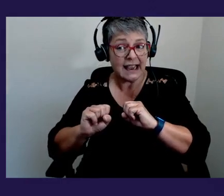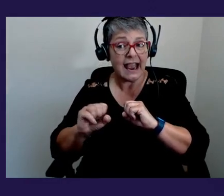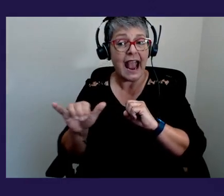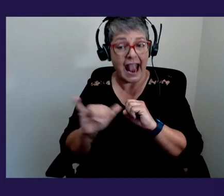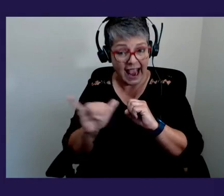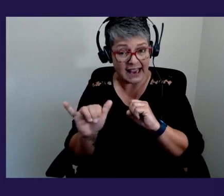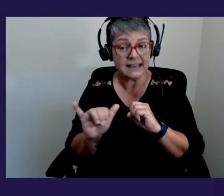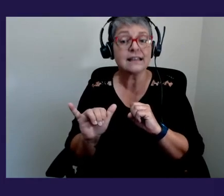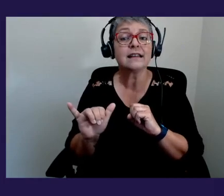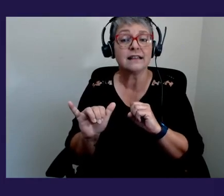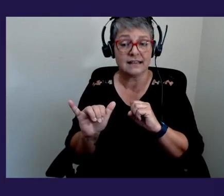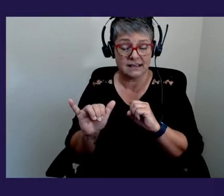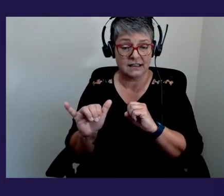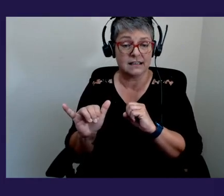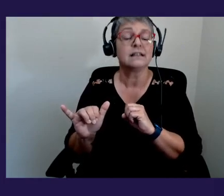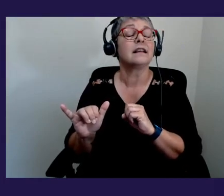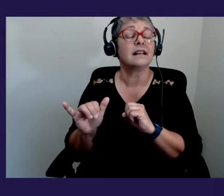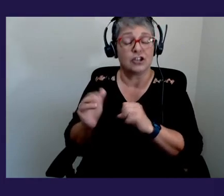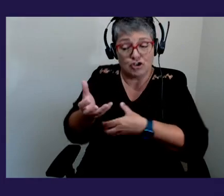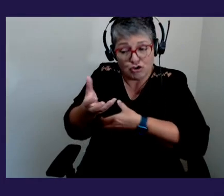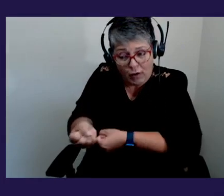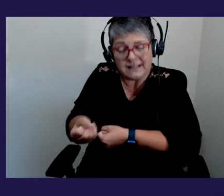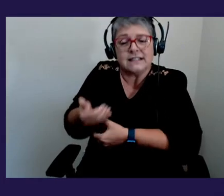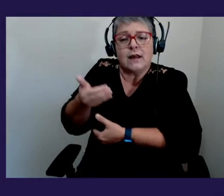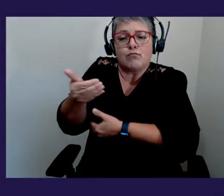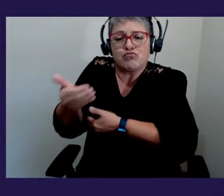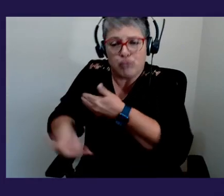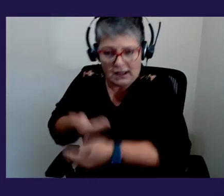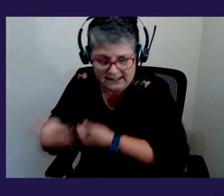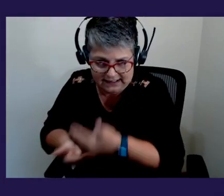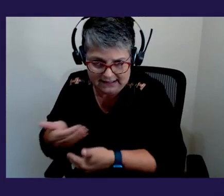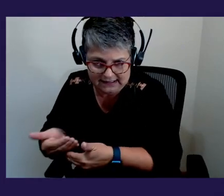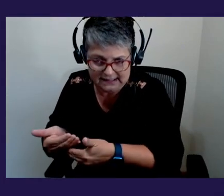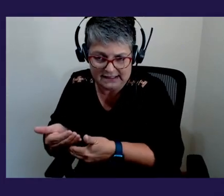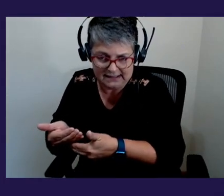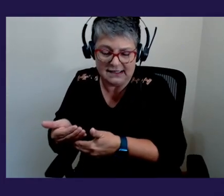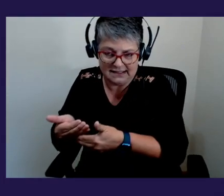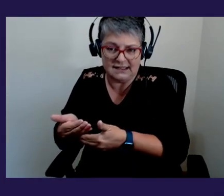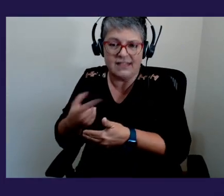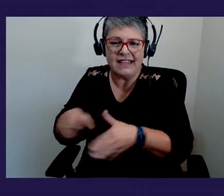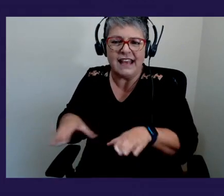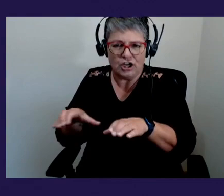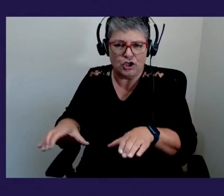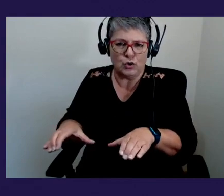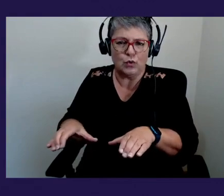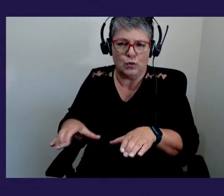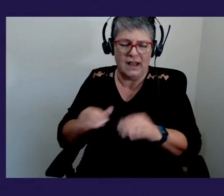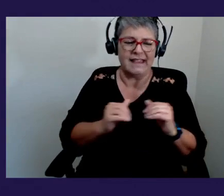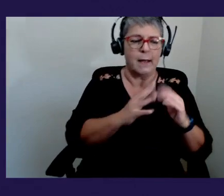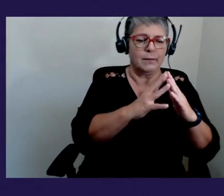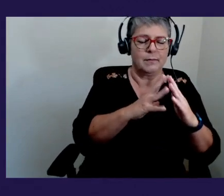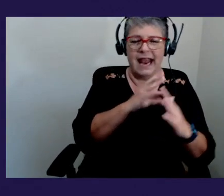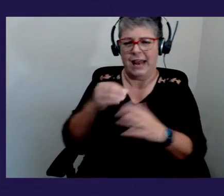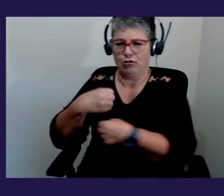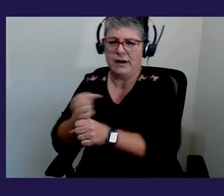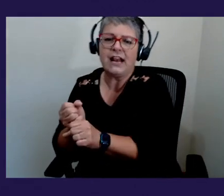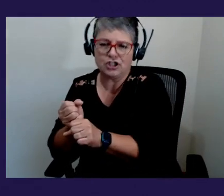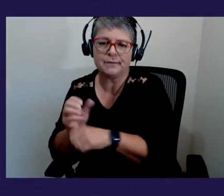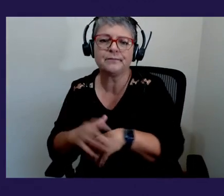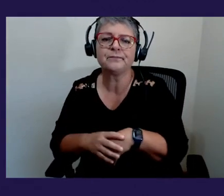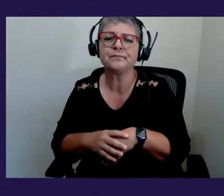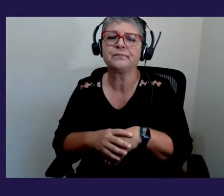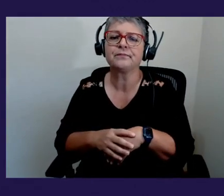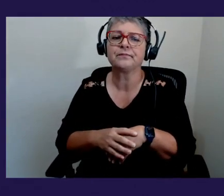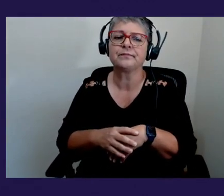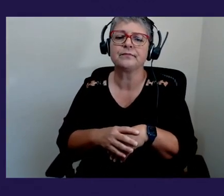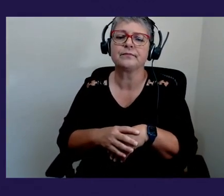as well as trust in the processes by which they do that. Next, please. In day